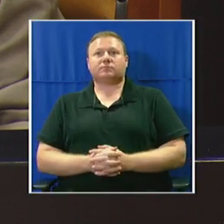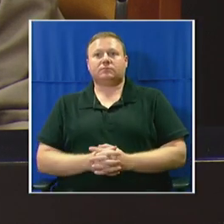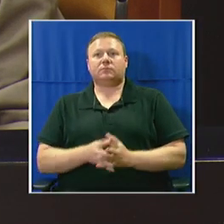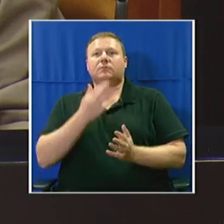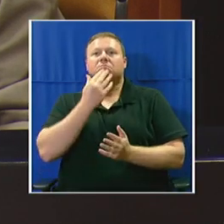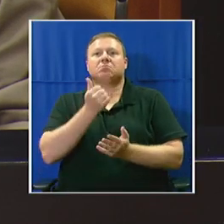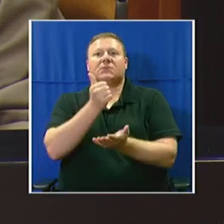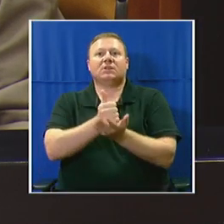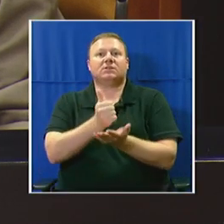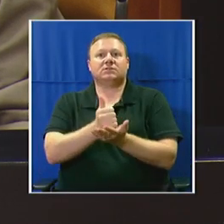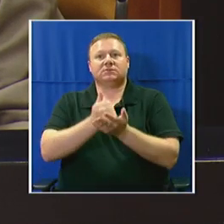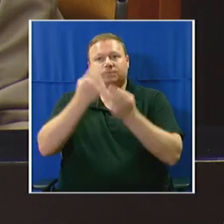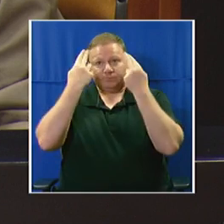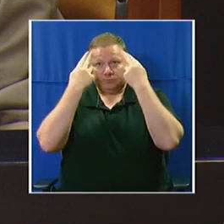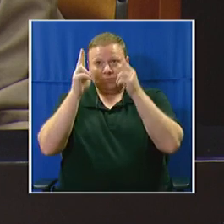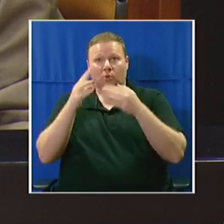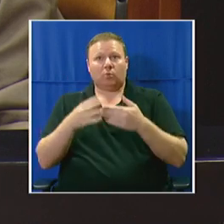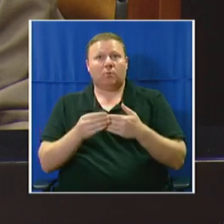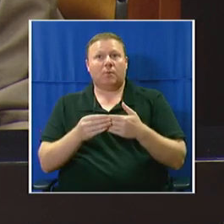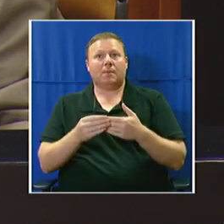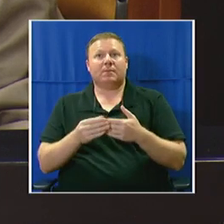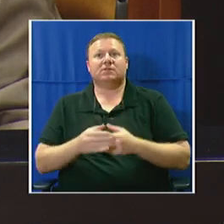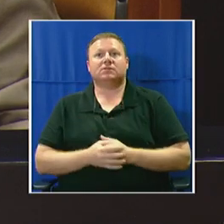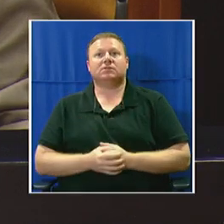honorable members please take your